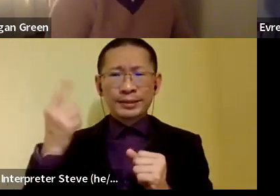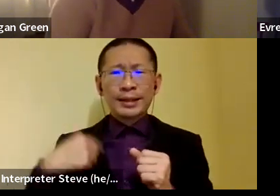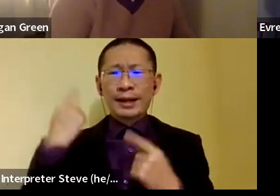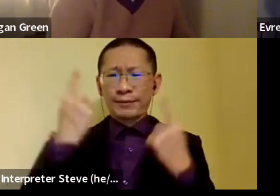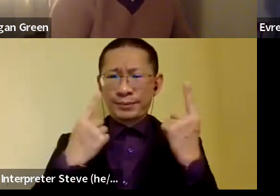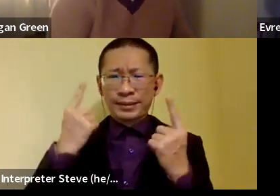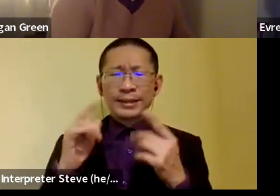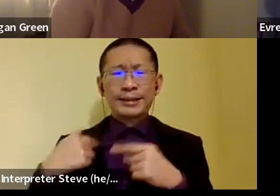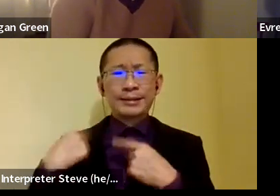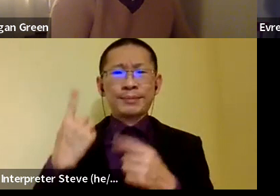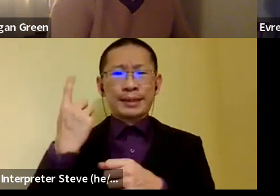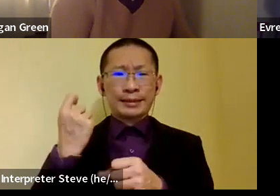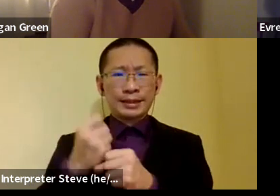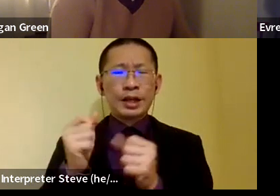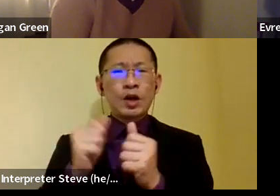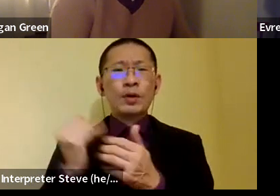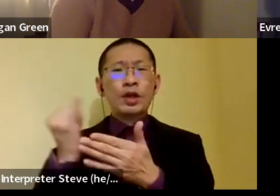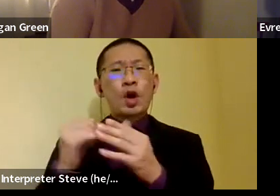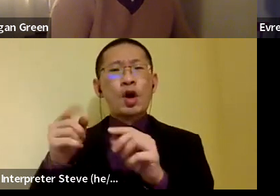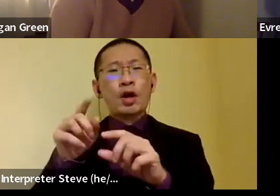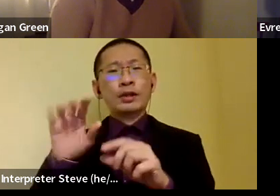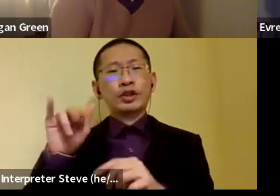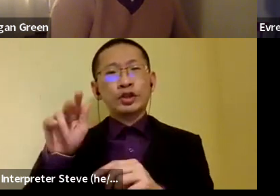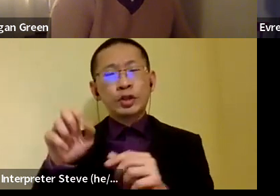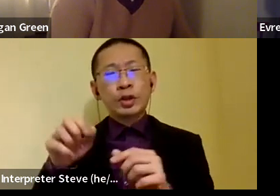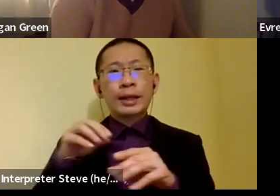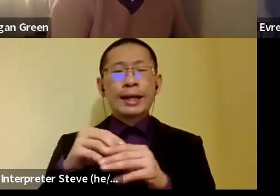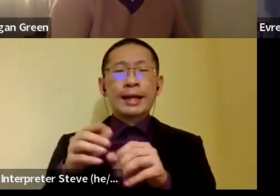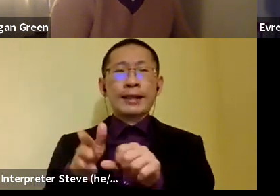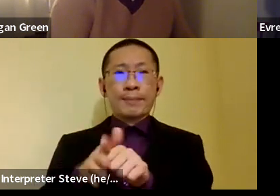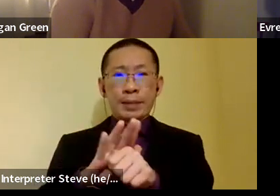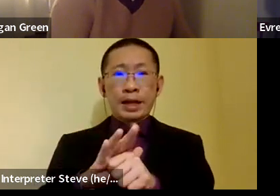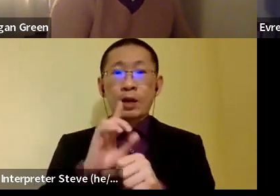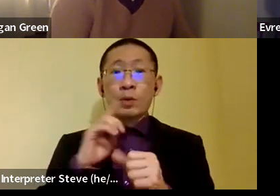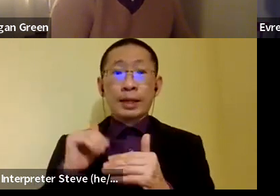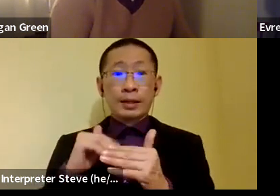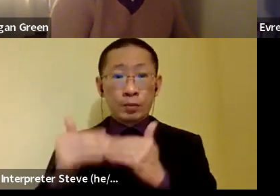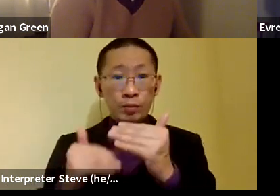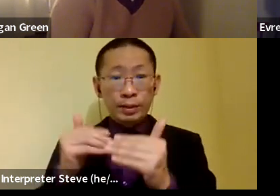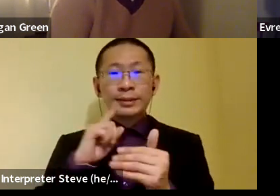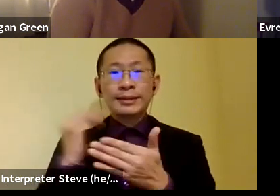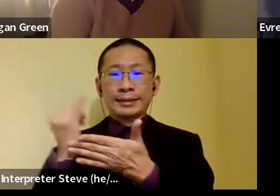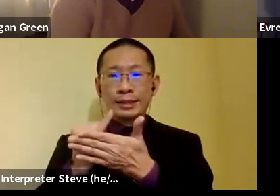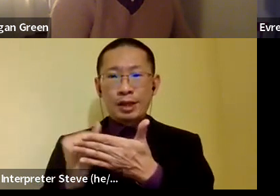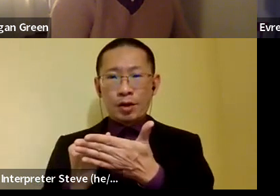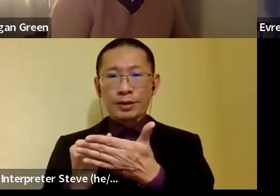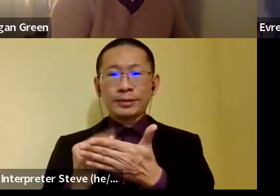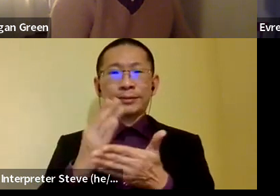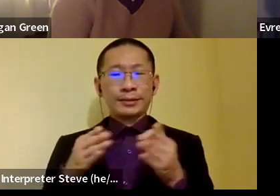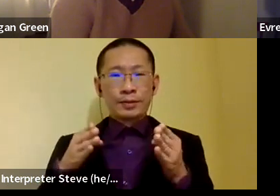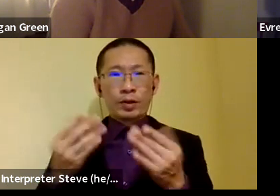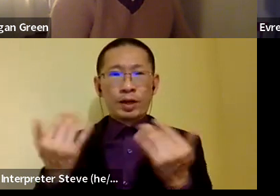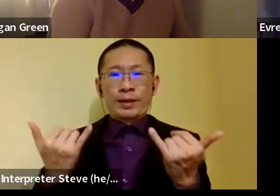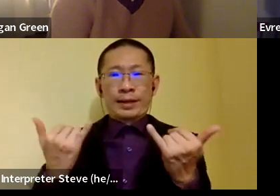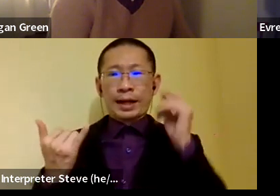mind in this past year with the artist circle coming up through the pandemic, is that really the process is the art in some way right